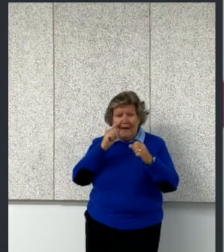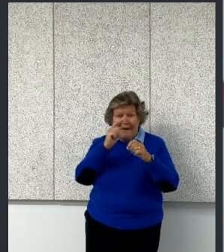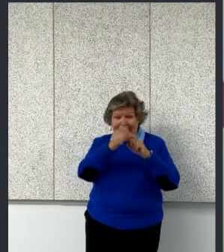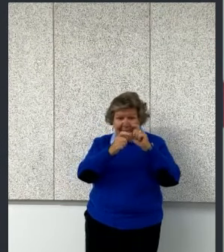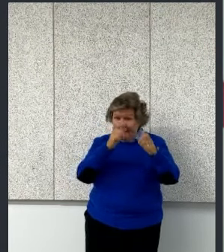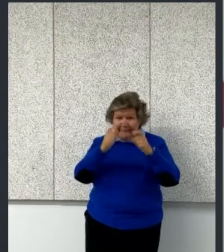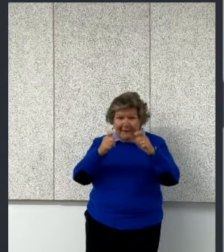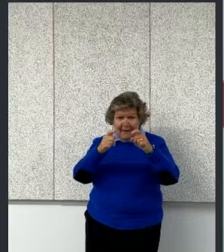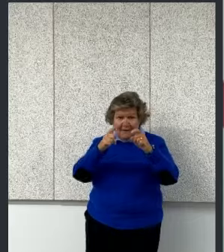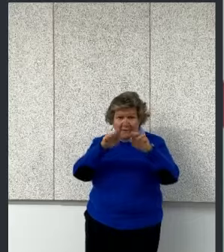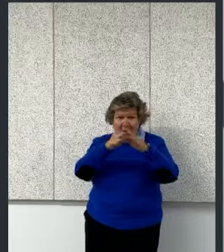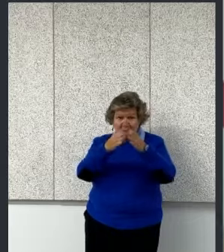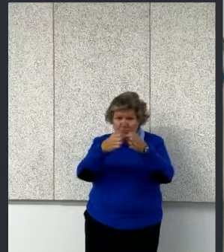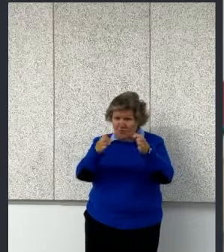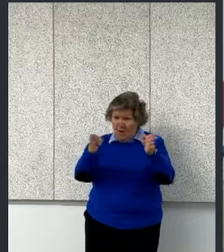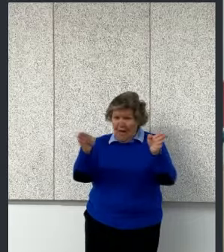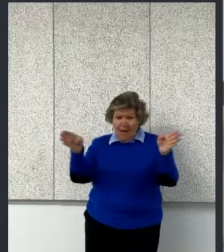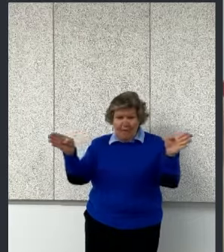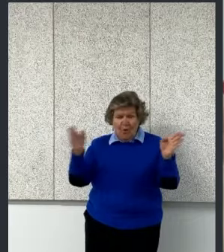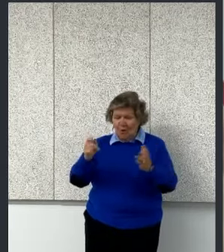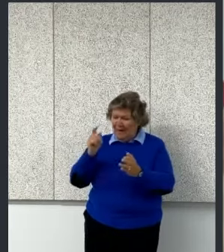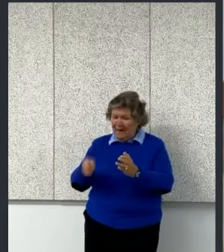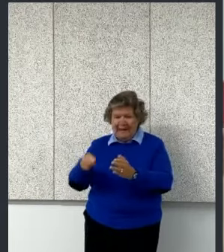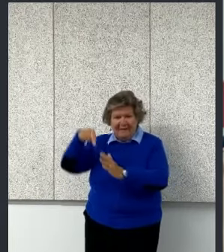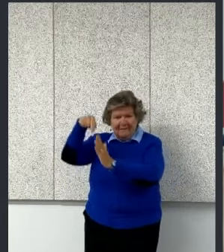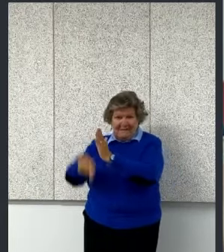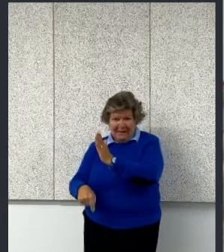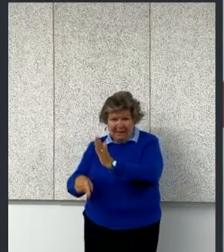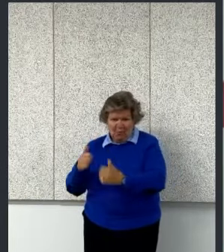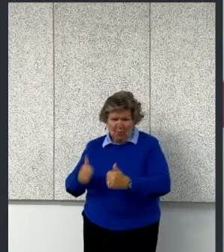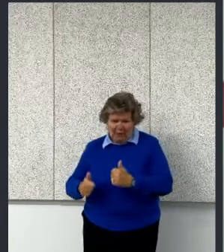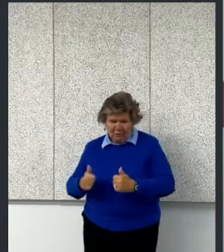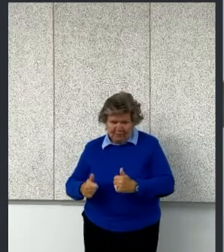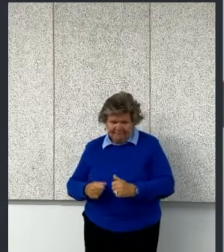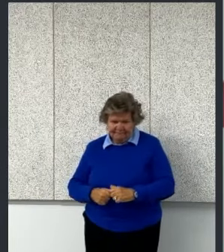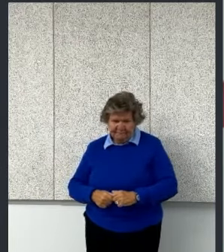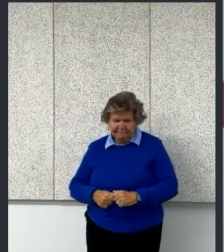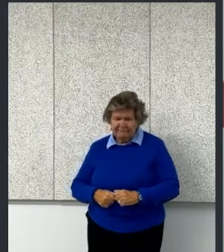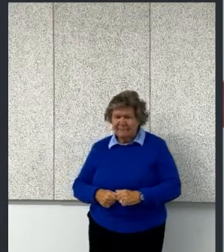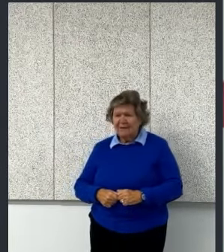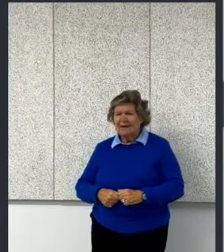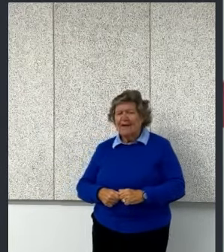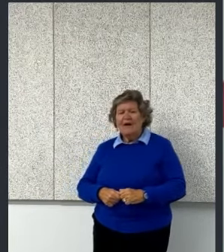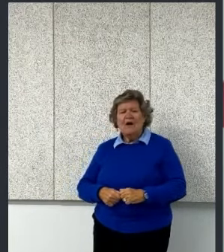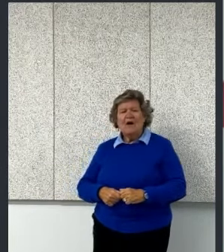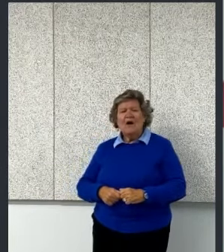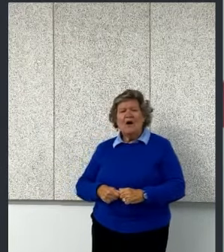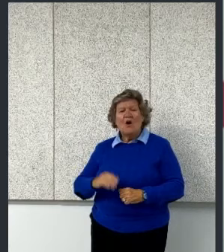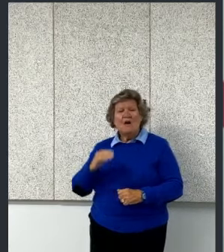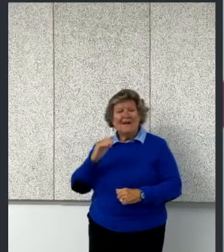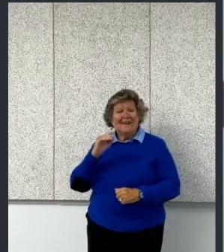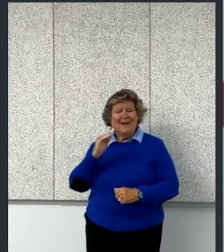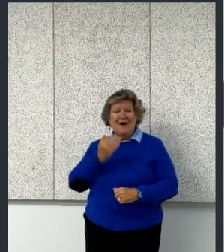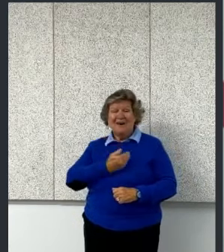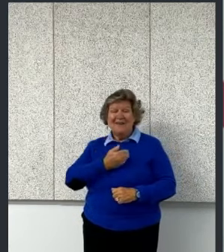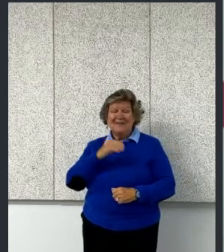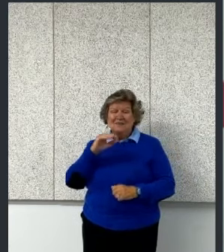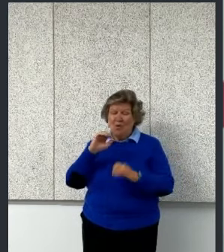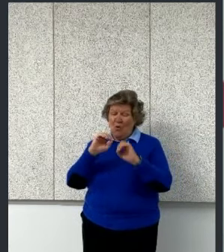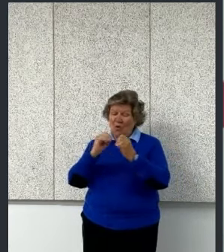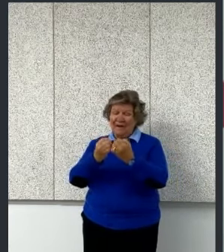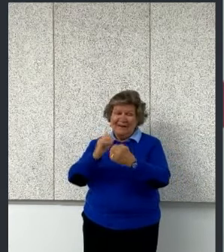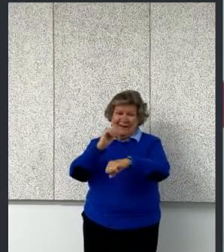to support the theater ecosystem nationwide. I mean, ours is organization based. You have to have a